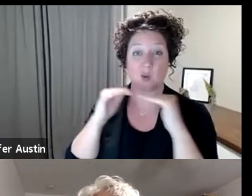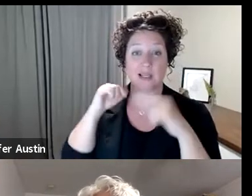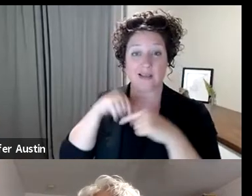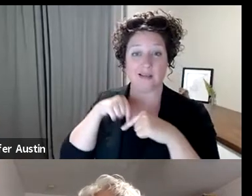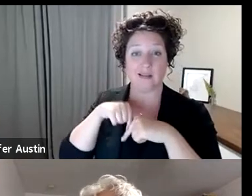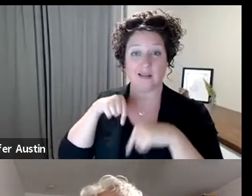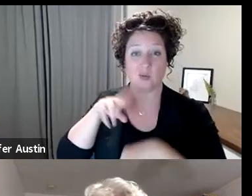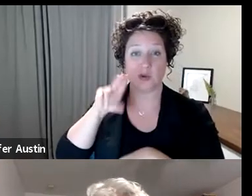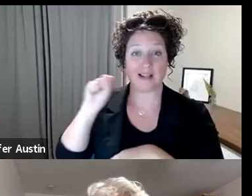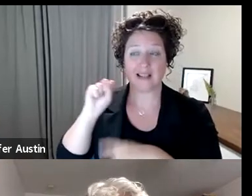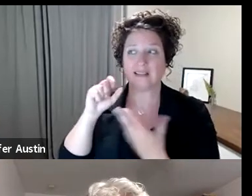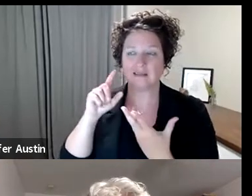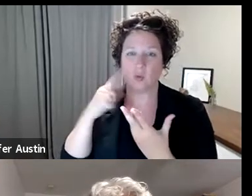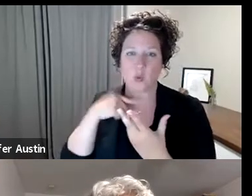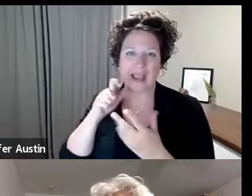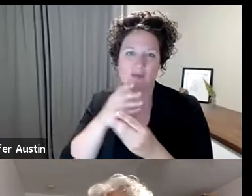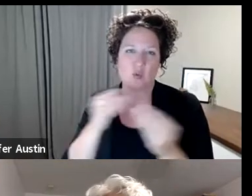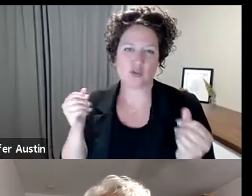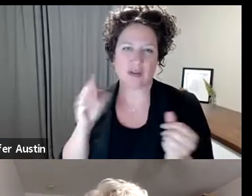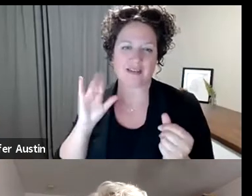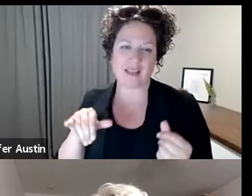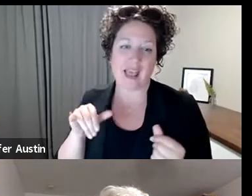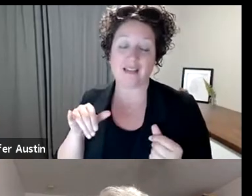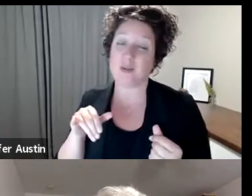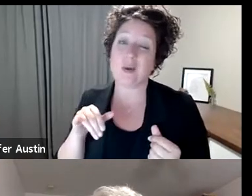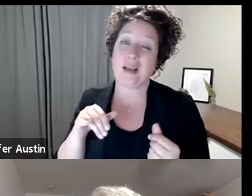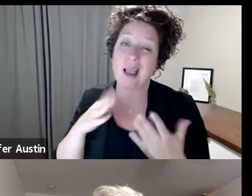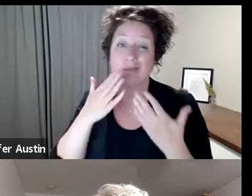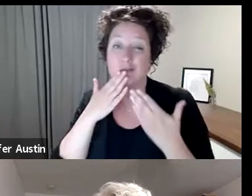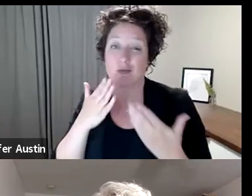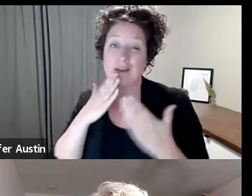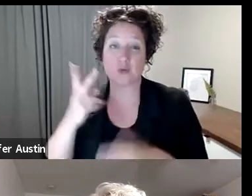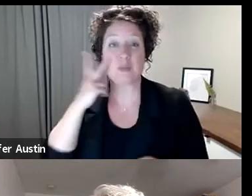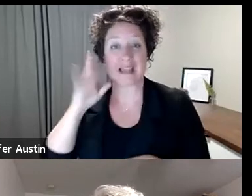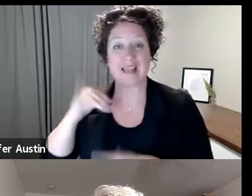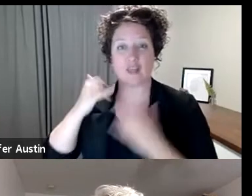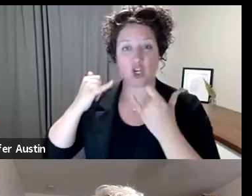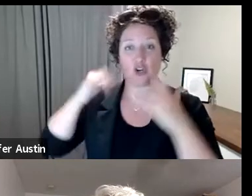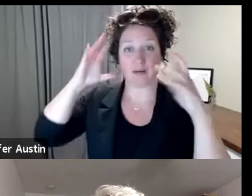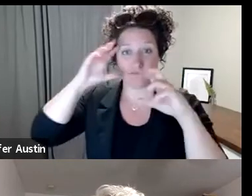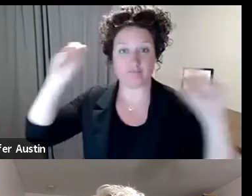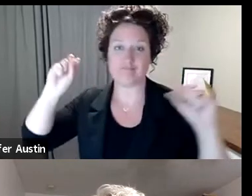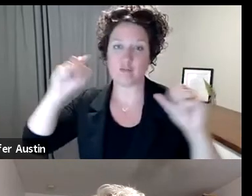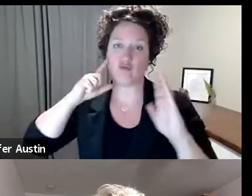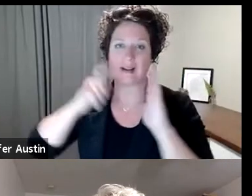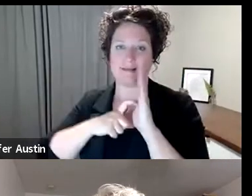it's something that we have to address, and which I'm grateful to see that the current administration recognizes